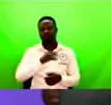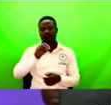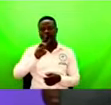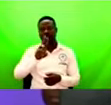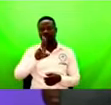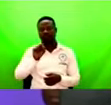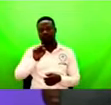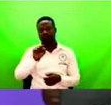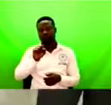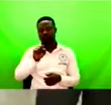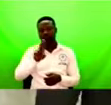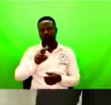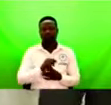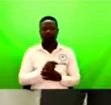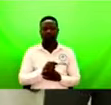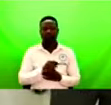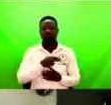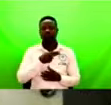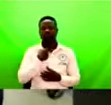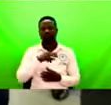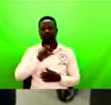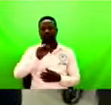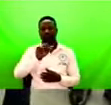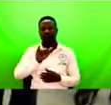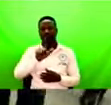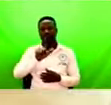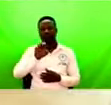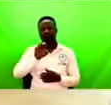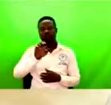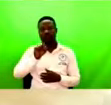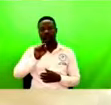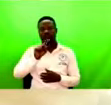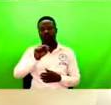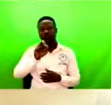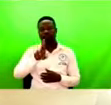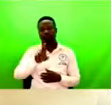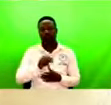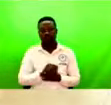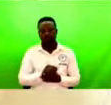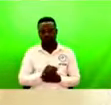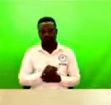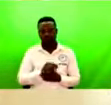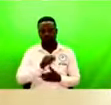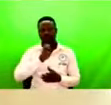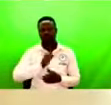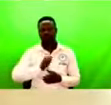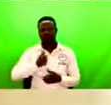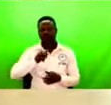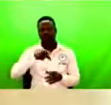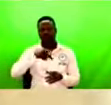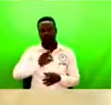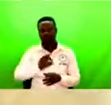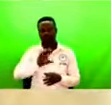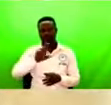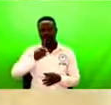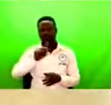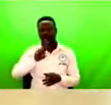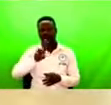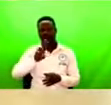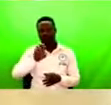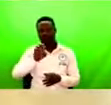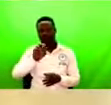Pastor Sylvester Aya, Topika Ashiakpo the Sixth, Elder Professor Kweku Opon